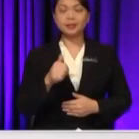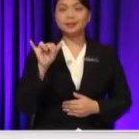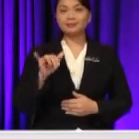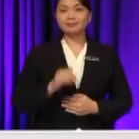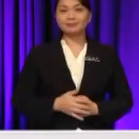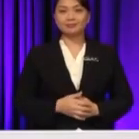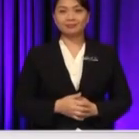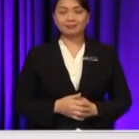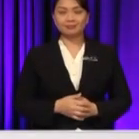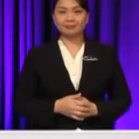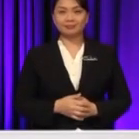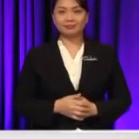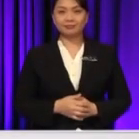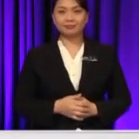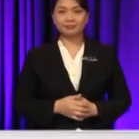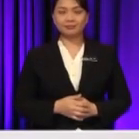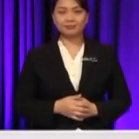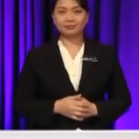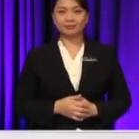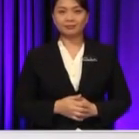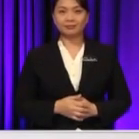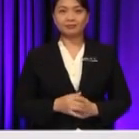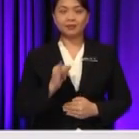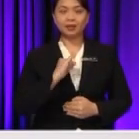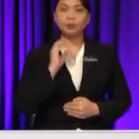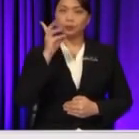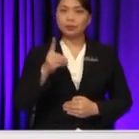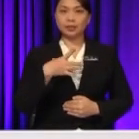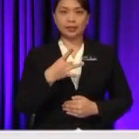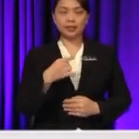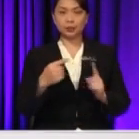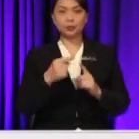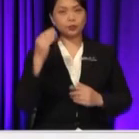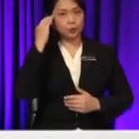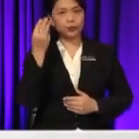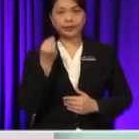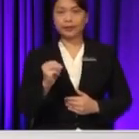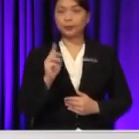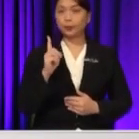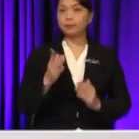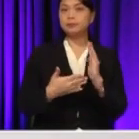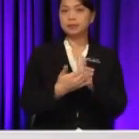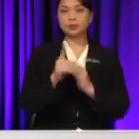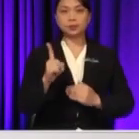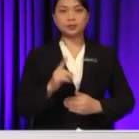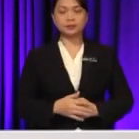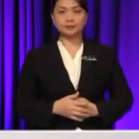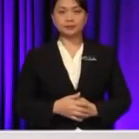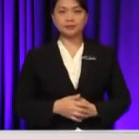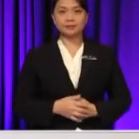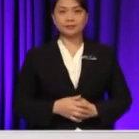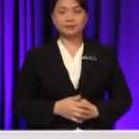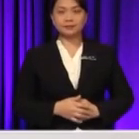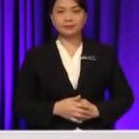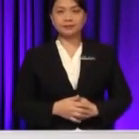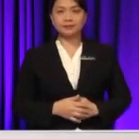right, great. Now, teacher Mira, I would like to know them one by one. Perhaps you can introduce them, please. All right, thank you, Fika. Okay, so